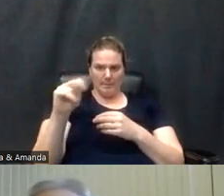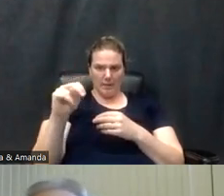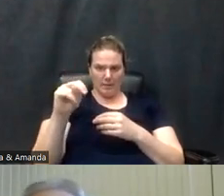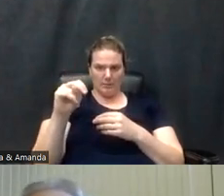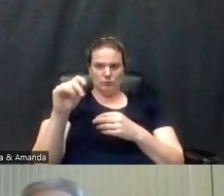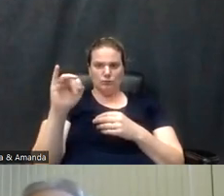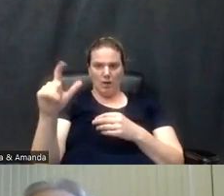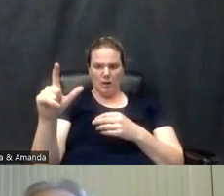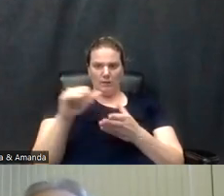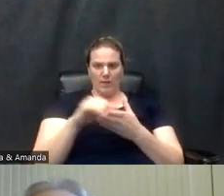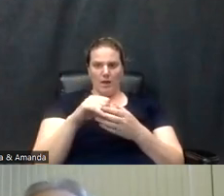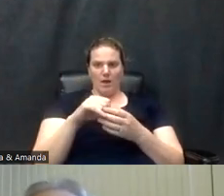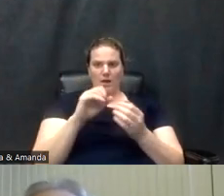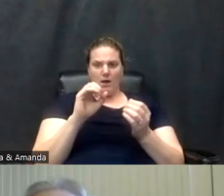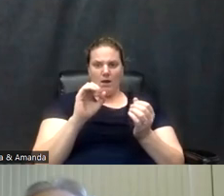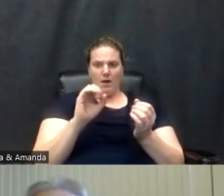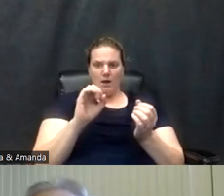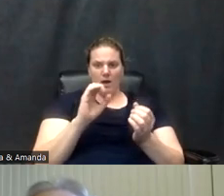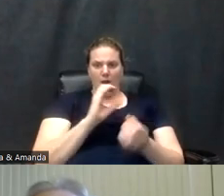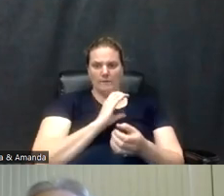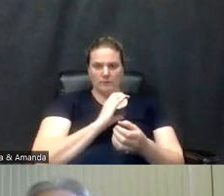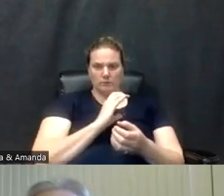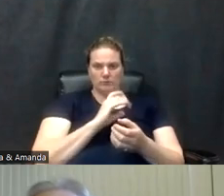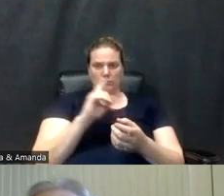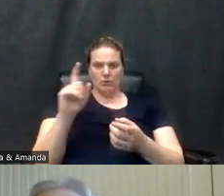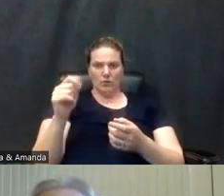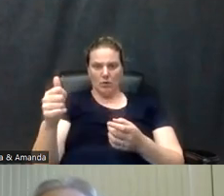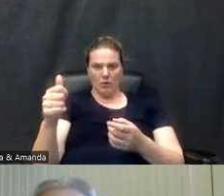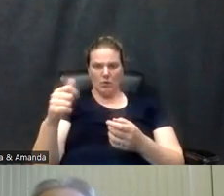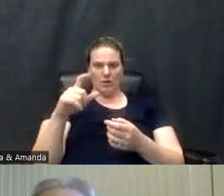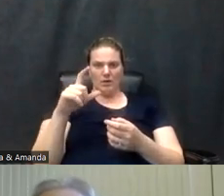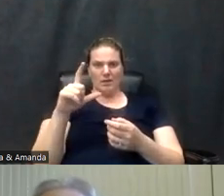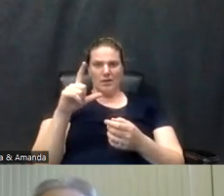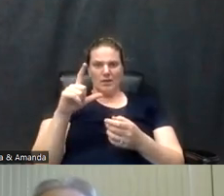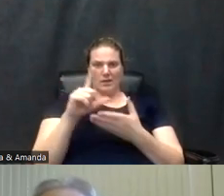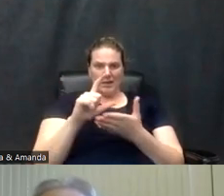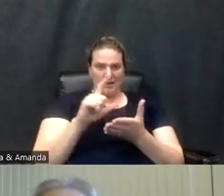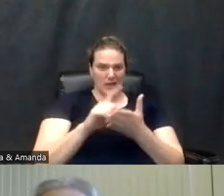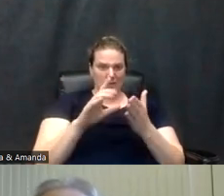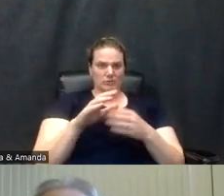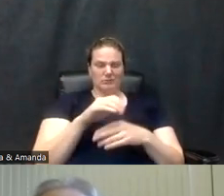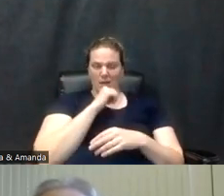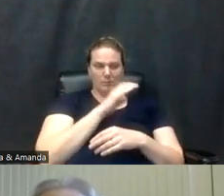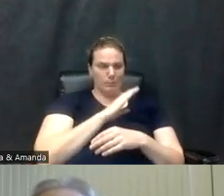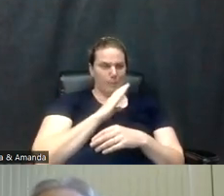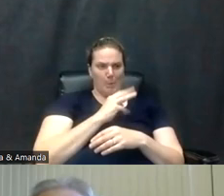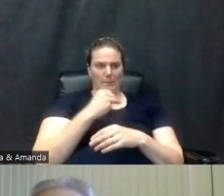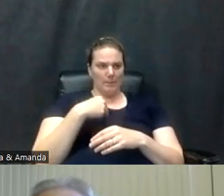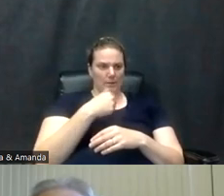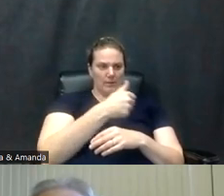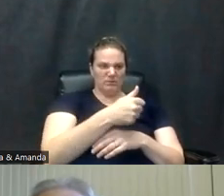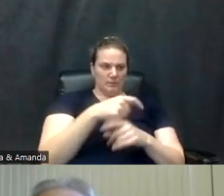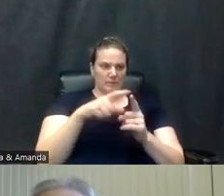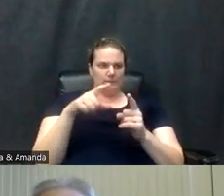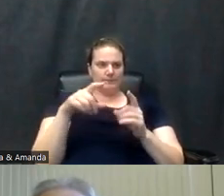a officer, they have their own litigators in the CCRB, not the board members themselves, who act